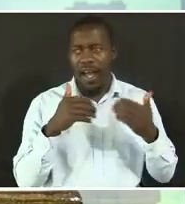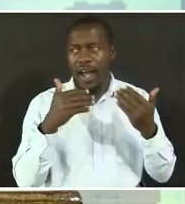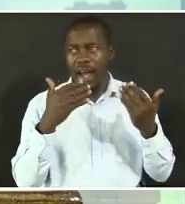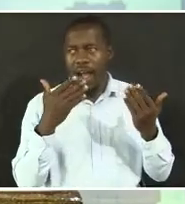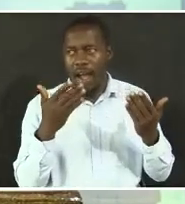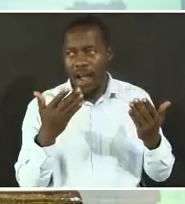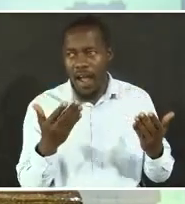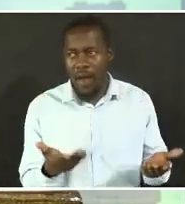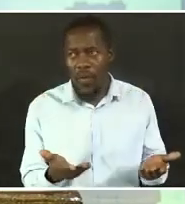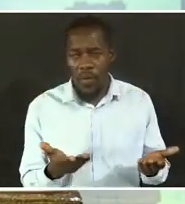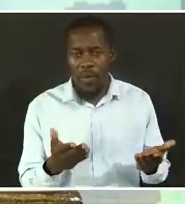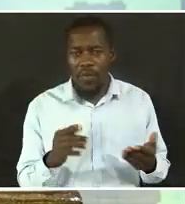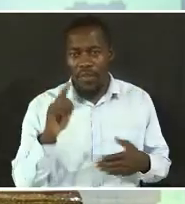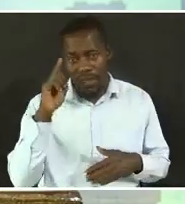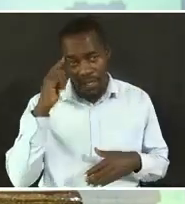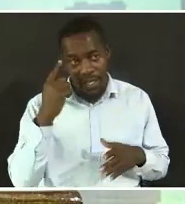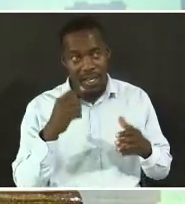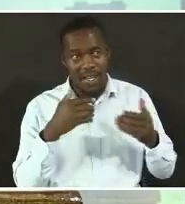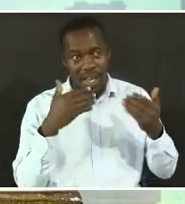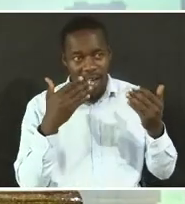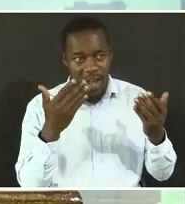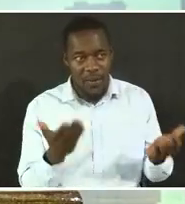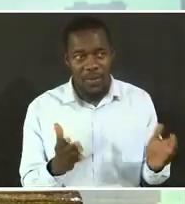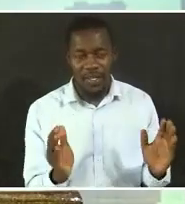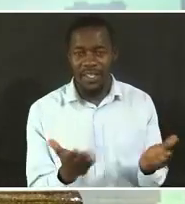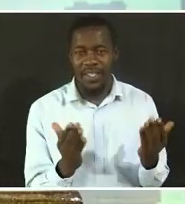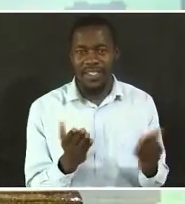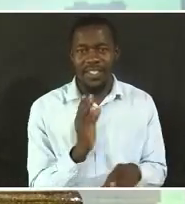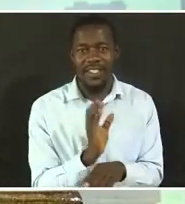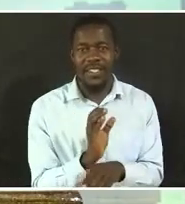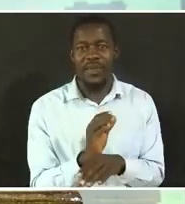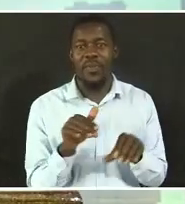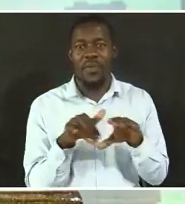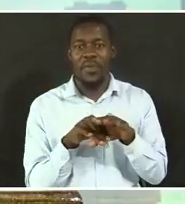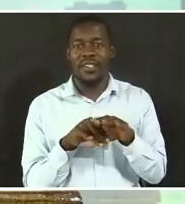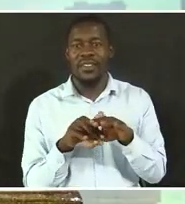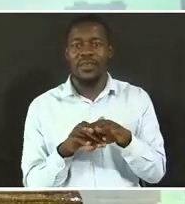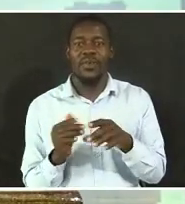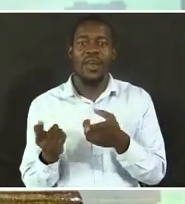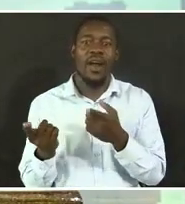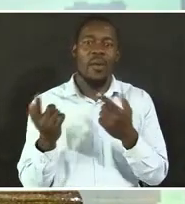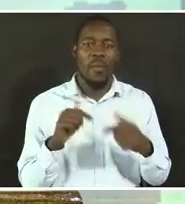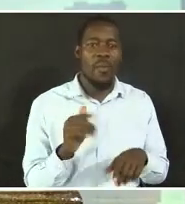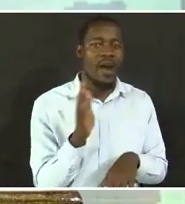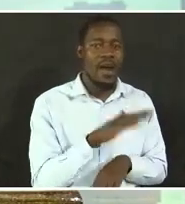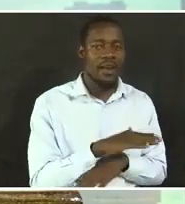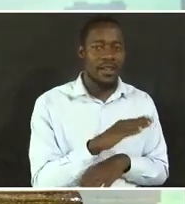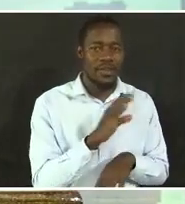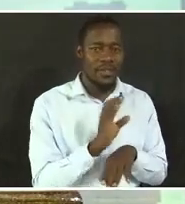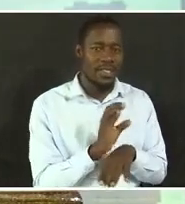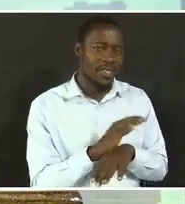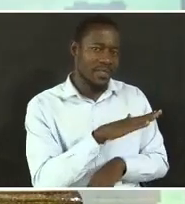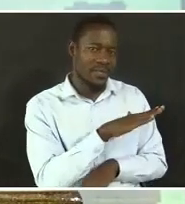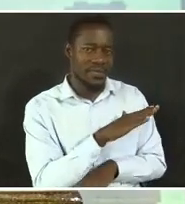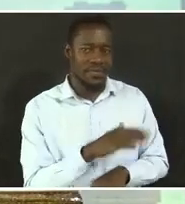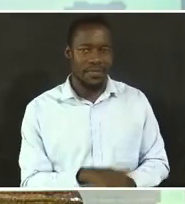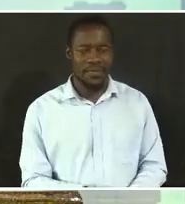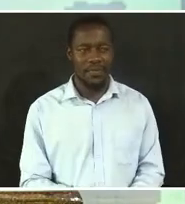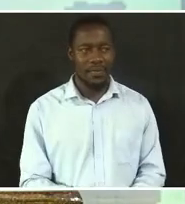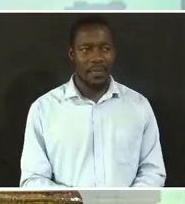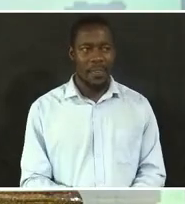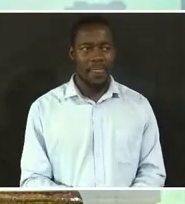come into church in the afternoon. Can you imagine? Can you imagine? Church members have gotten to that